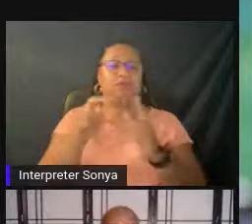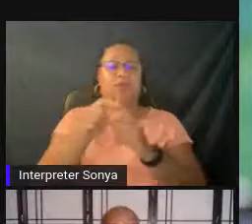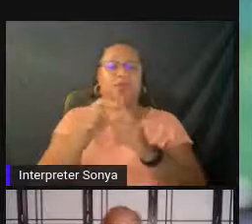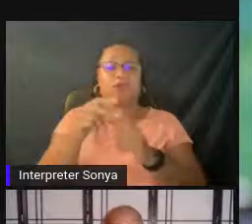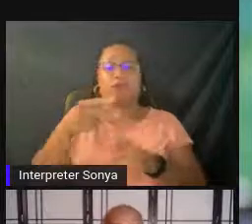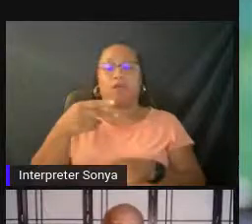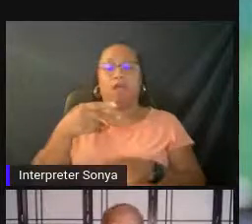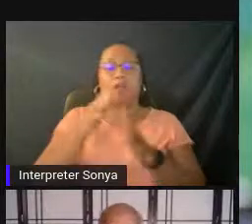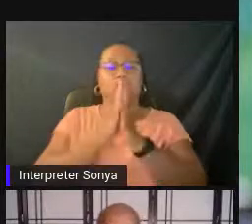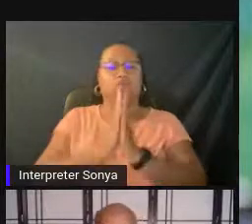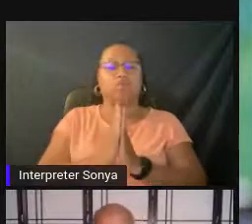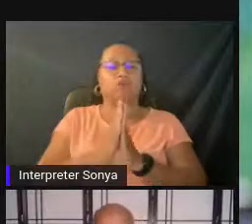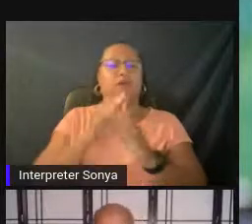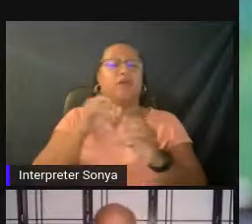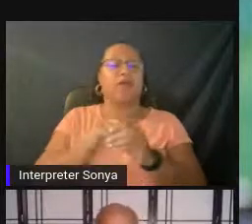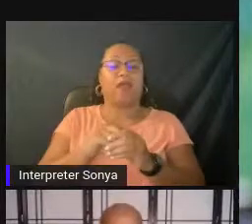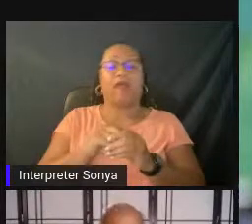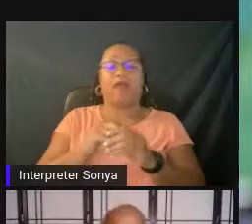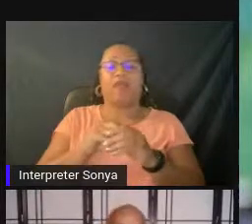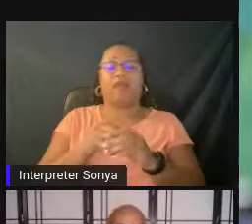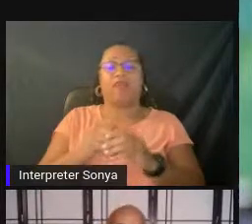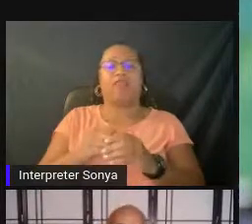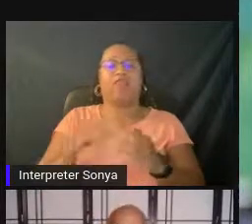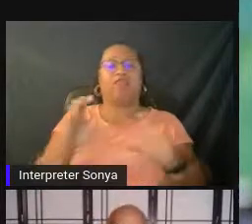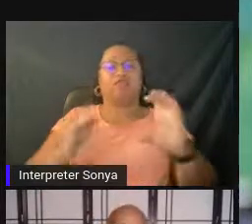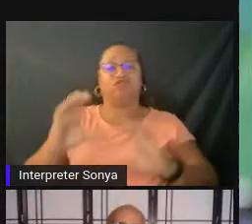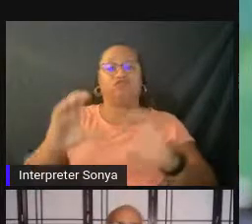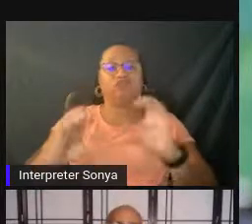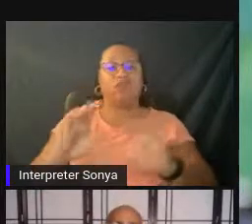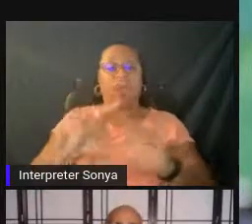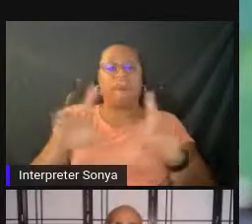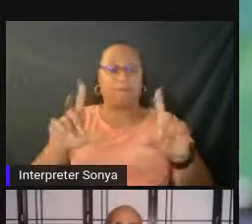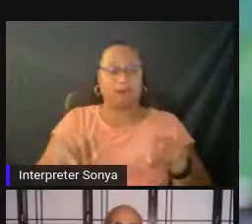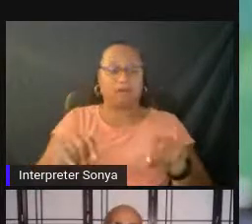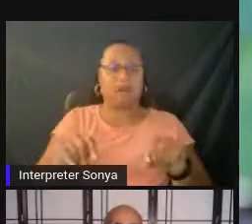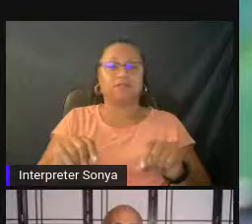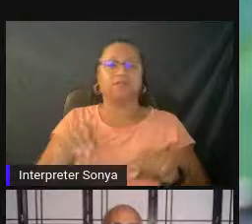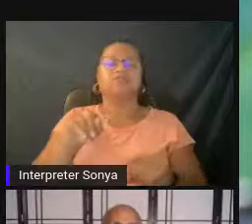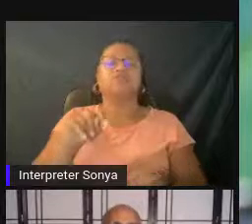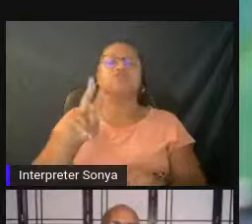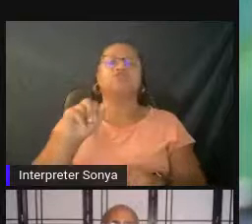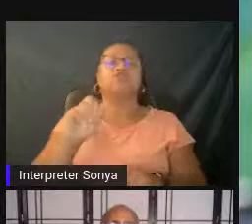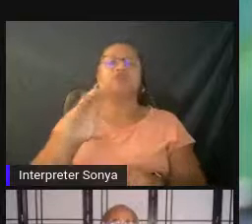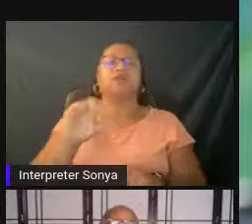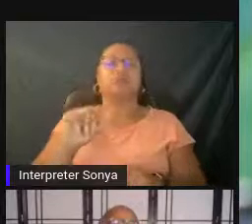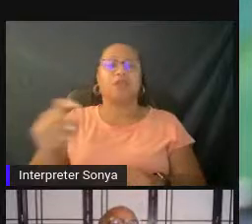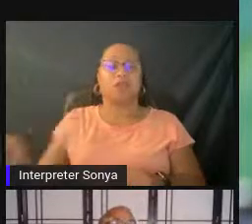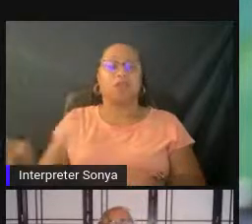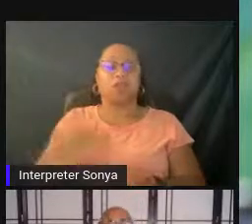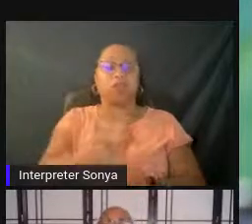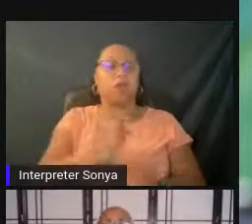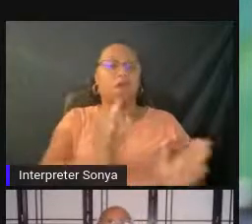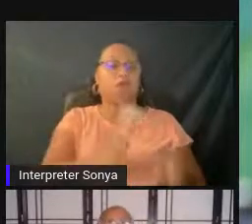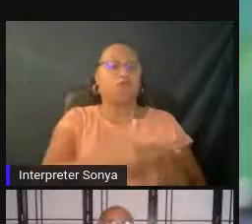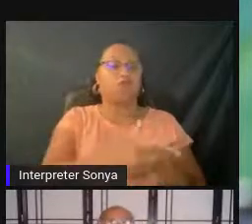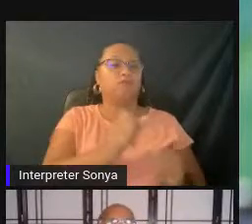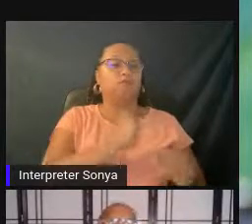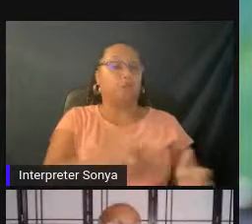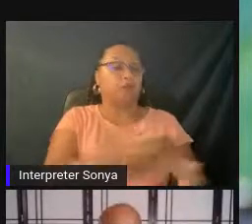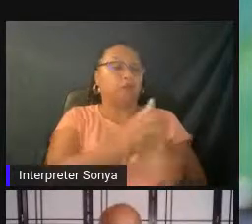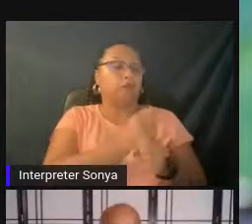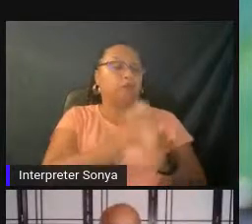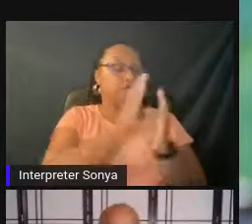will put you in a breakout room with one of our practitioners of distinction where they are given the great, grand,